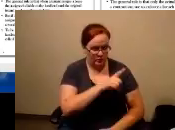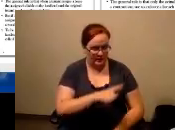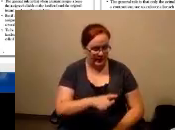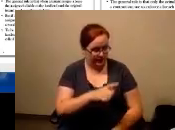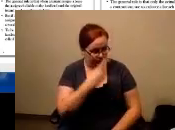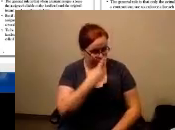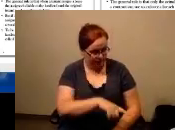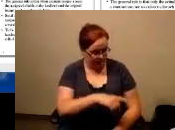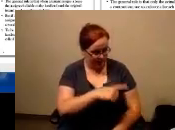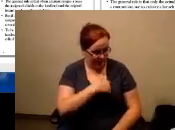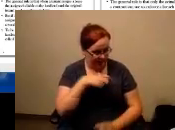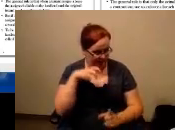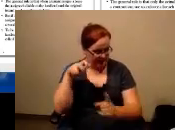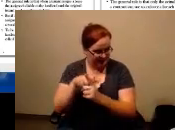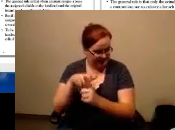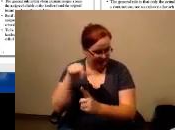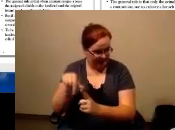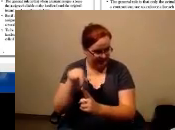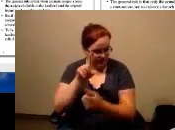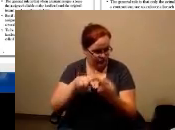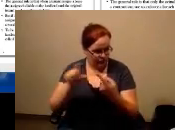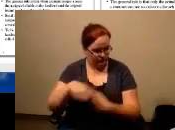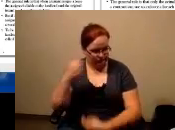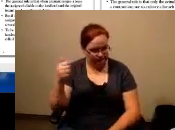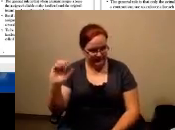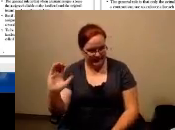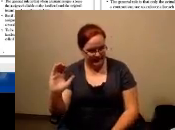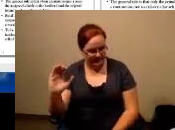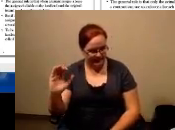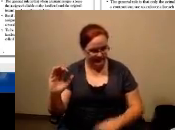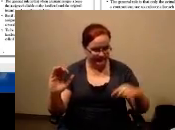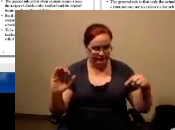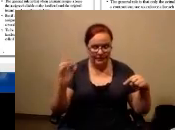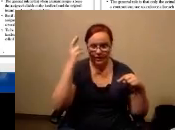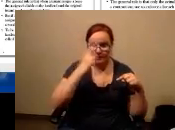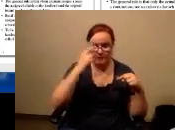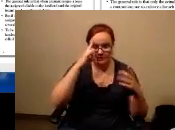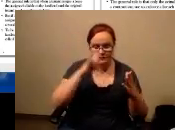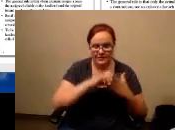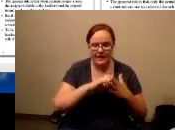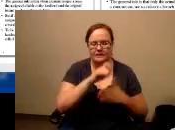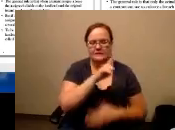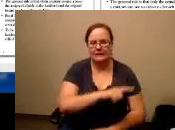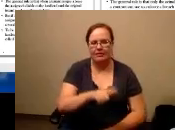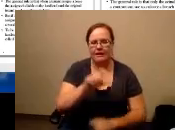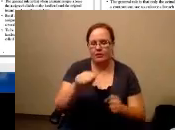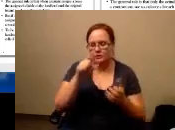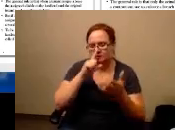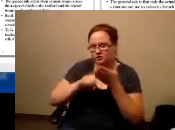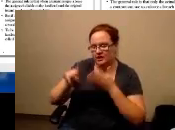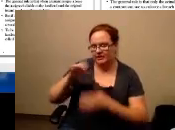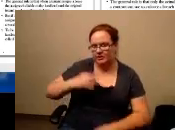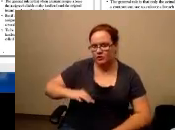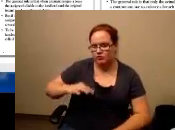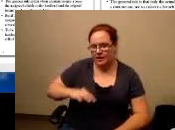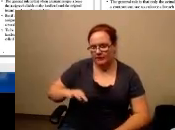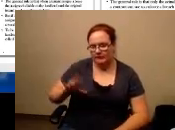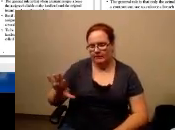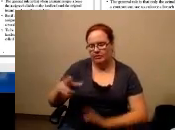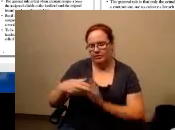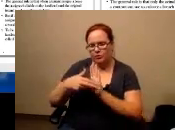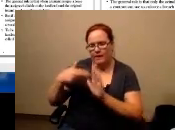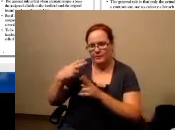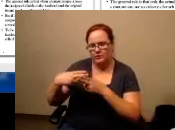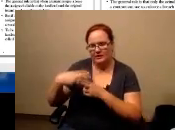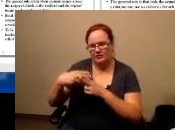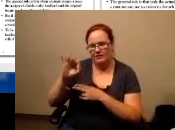I assign this lease over to C? And the purpose of that is so that the landlord can check the credit and the reputation of the